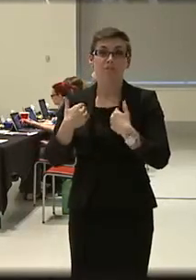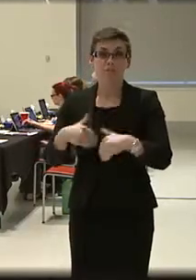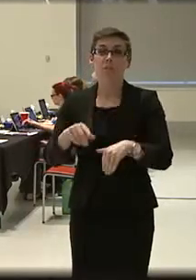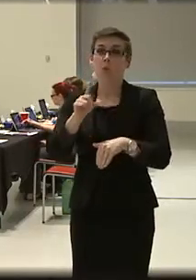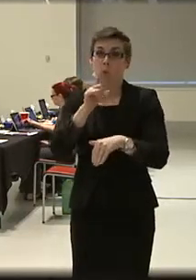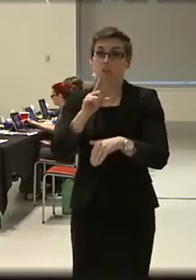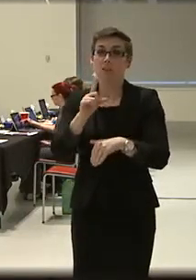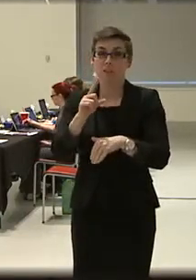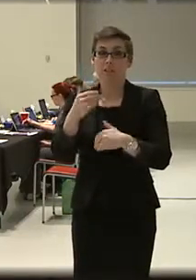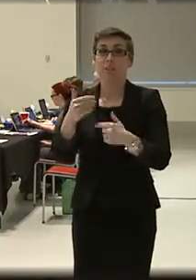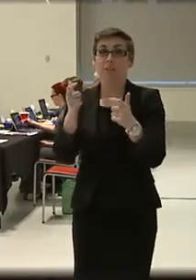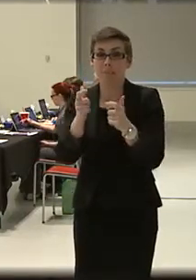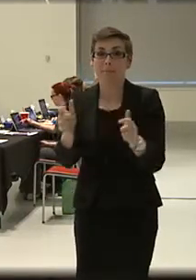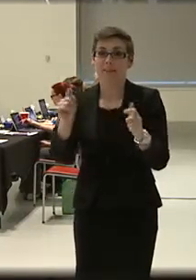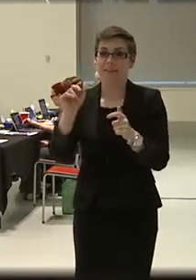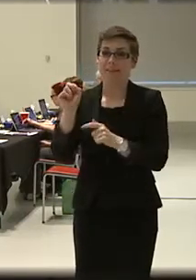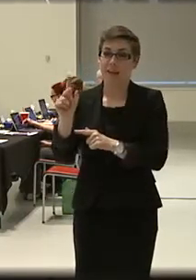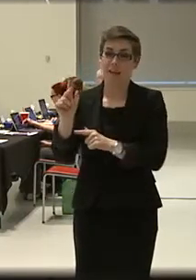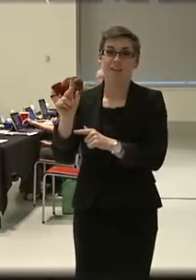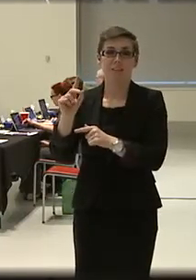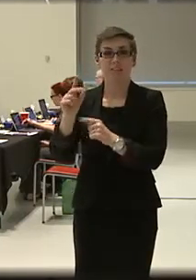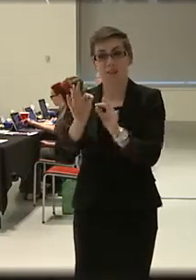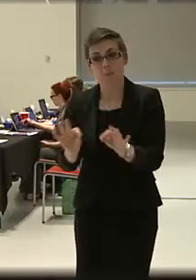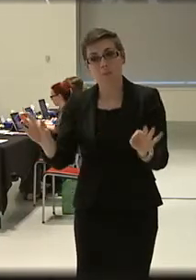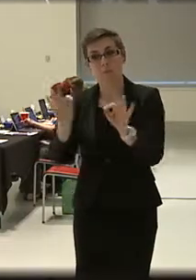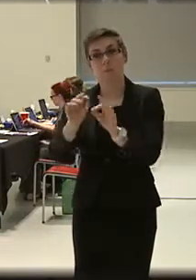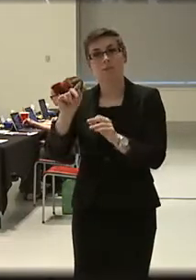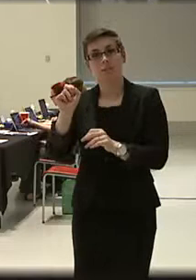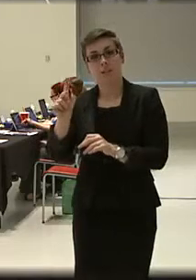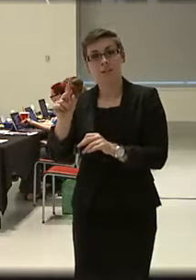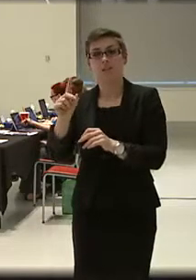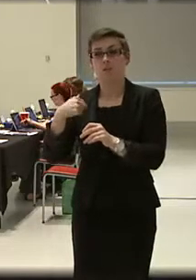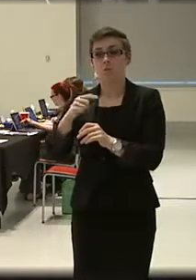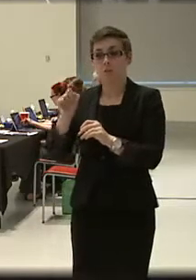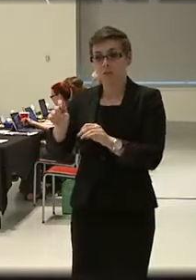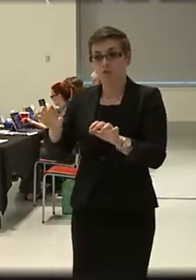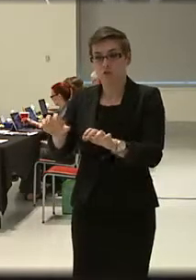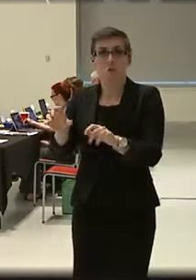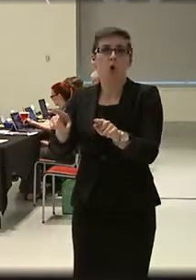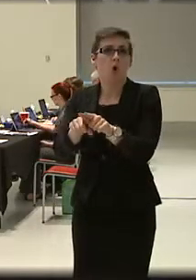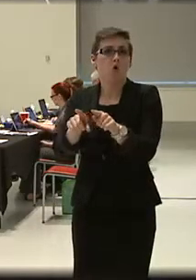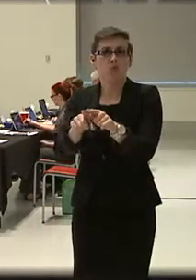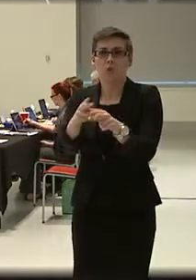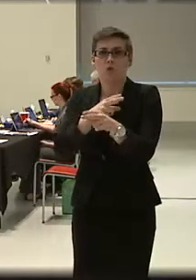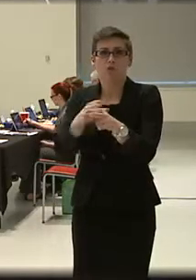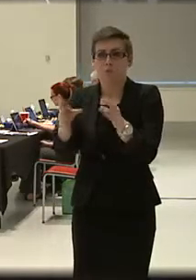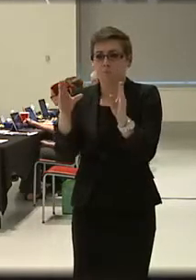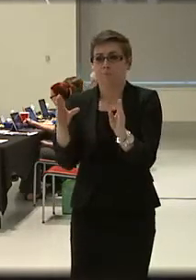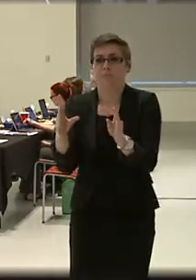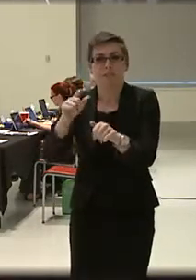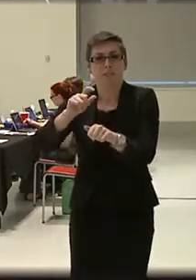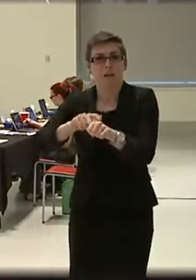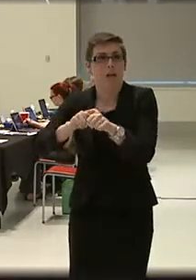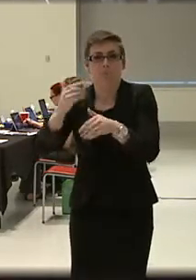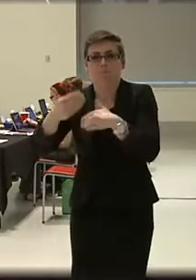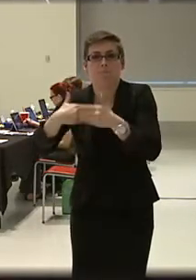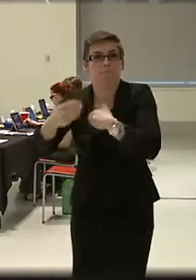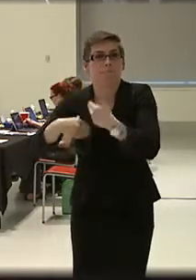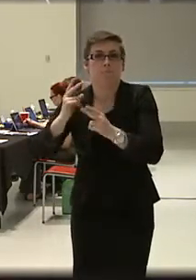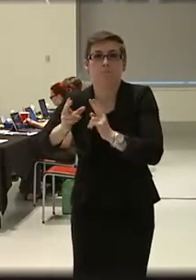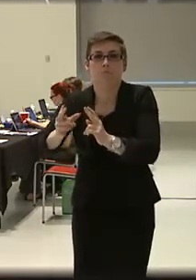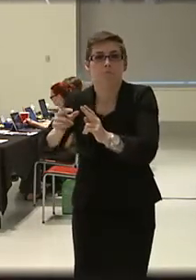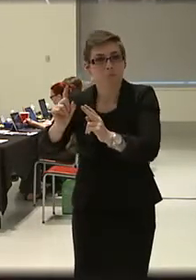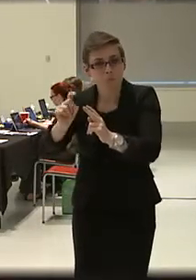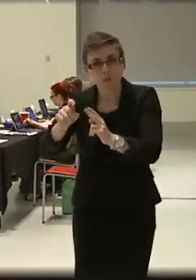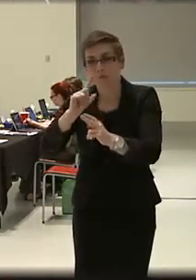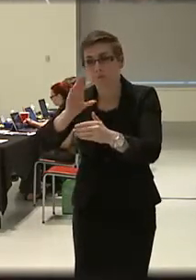task in front of us and a very short timeline to do it. And certainly appreciate the thoughtful and thorough